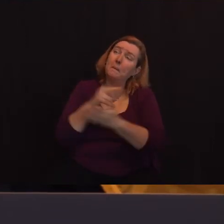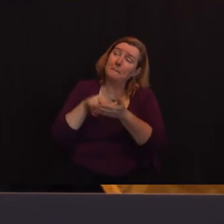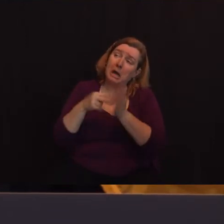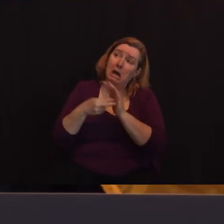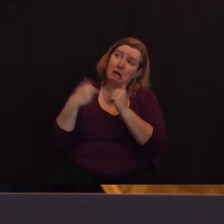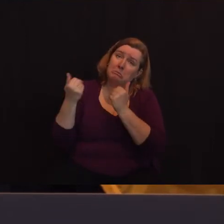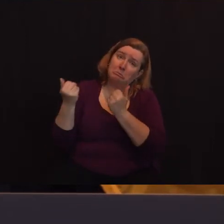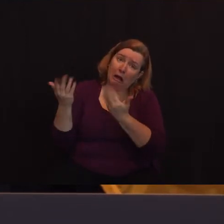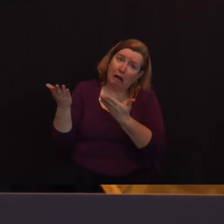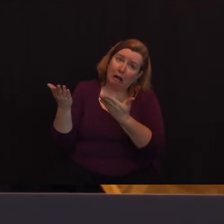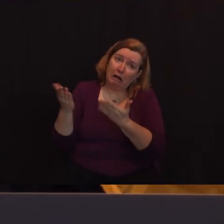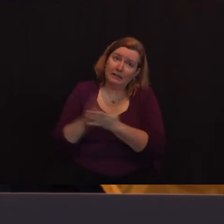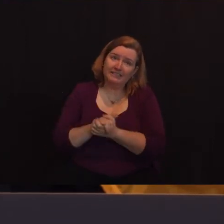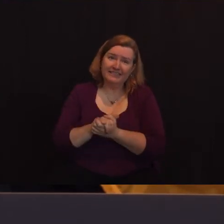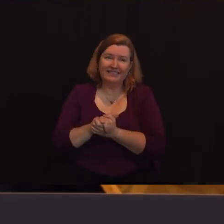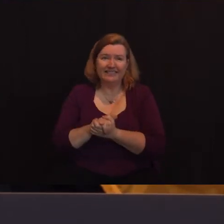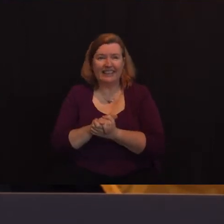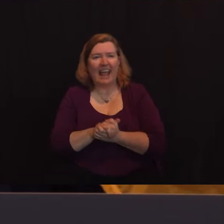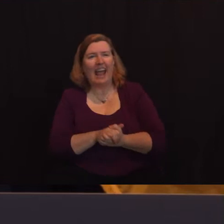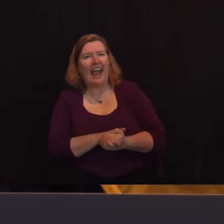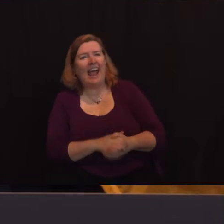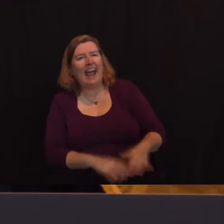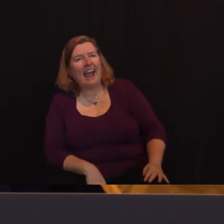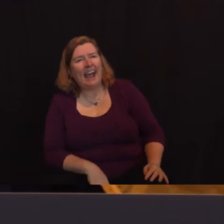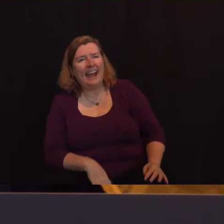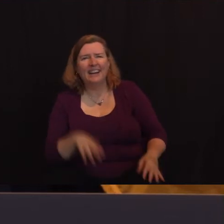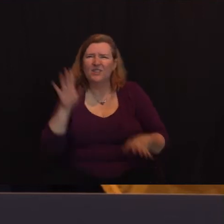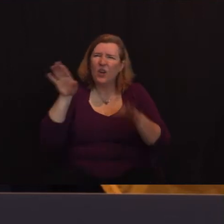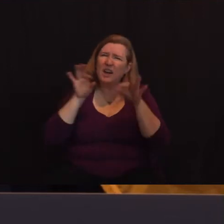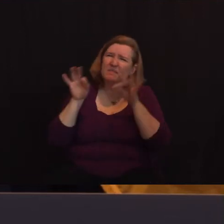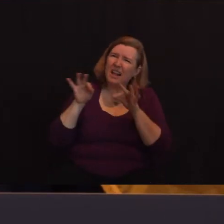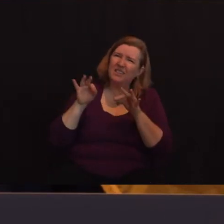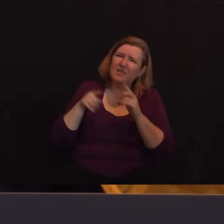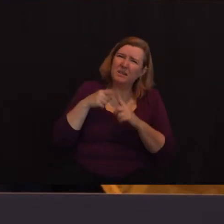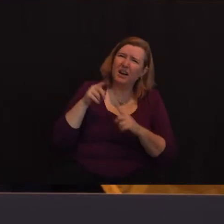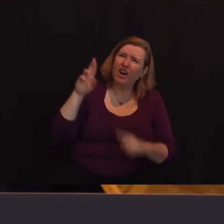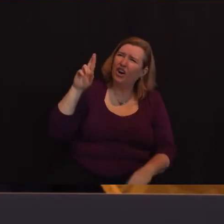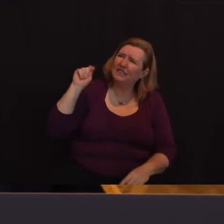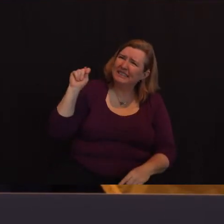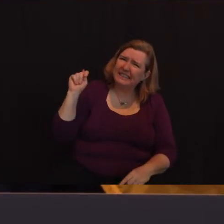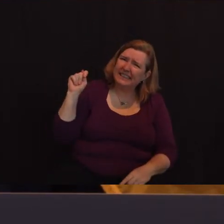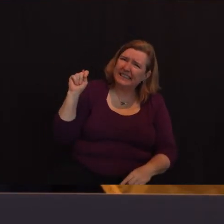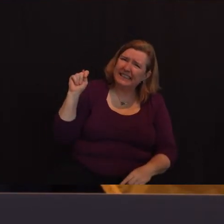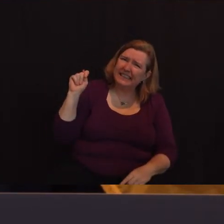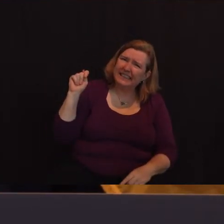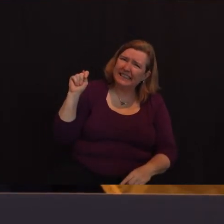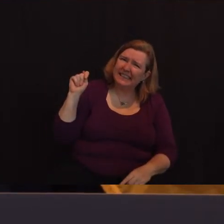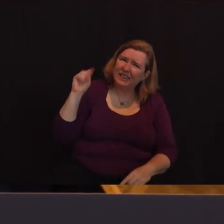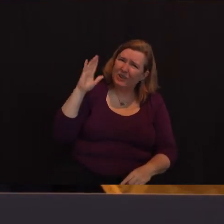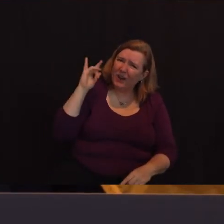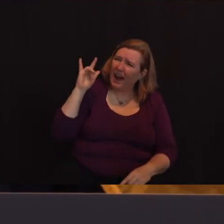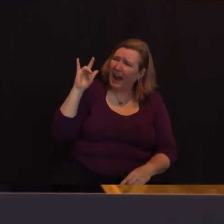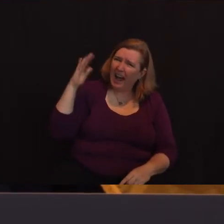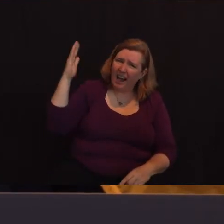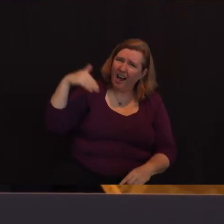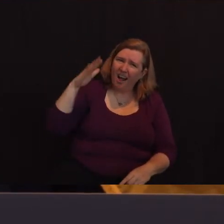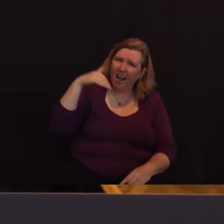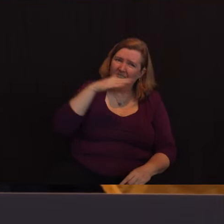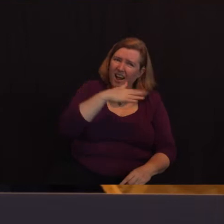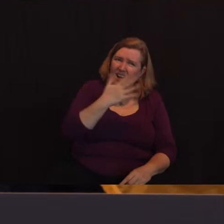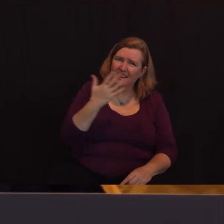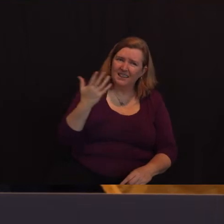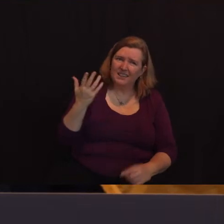Despite your explanations about the RT over the last couple of weeks, Governor, some people are actually